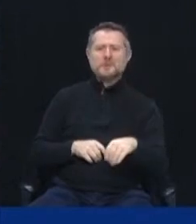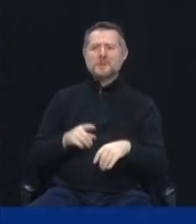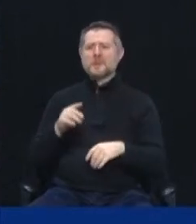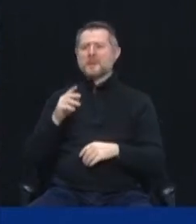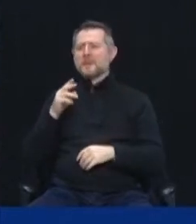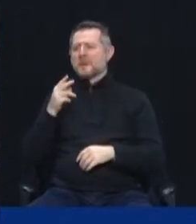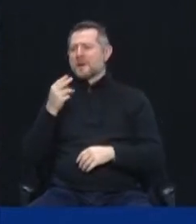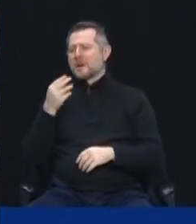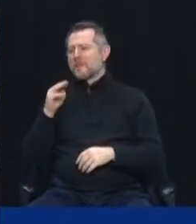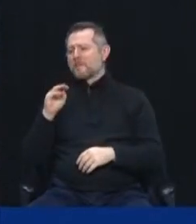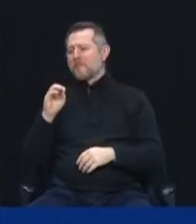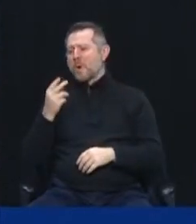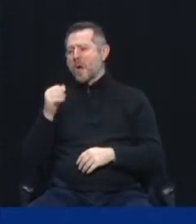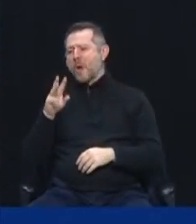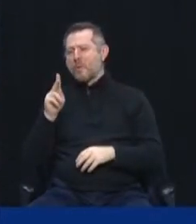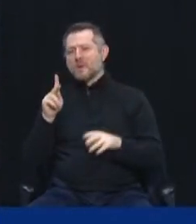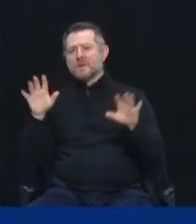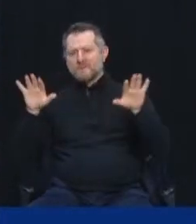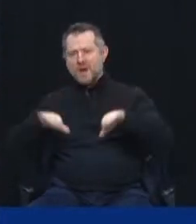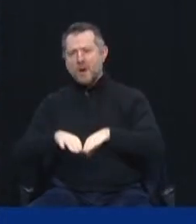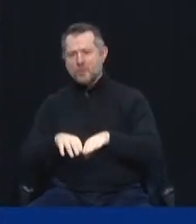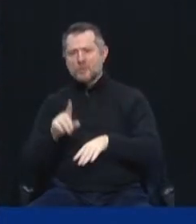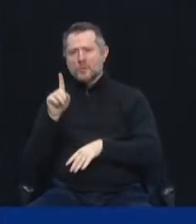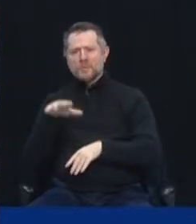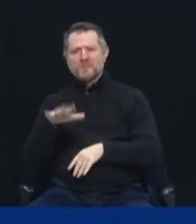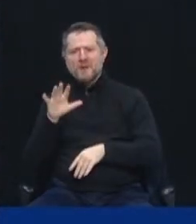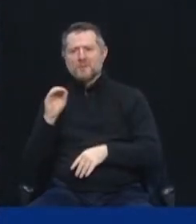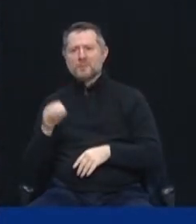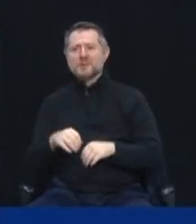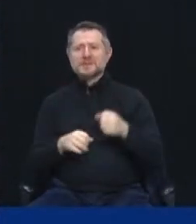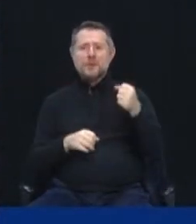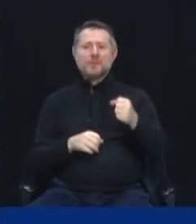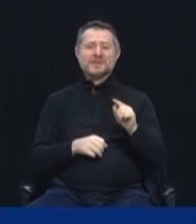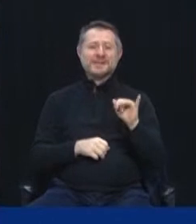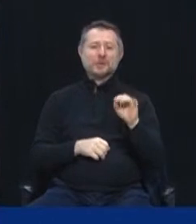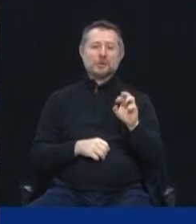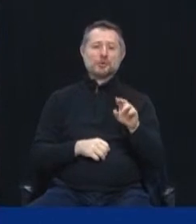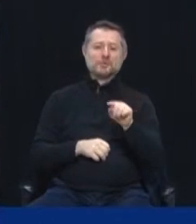North Country, 1.4%, Southern Tier, 0.8%.